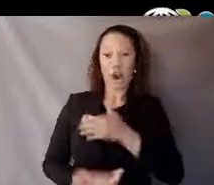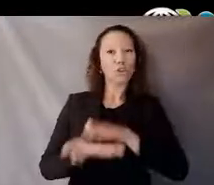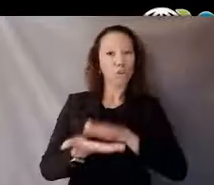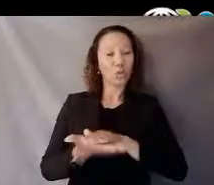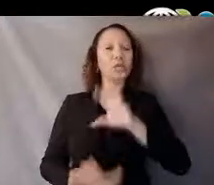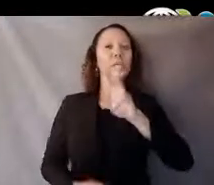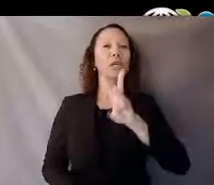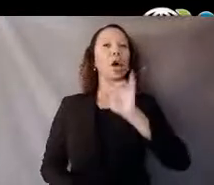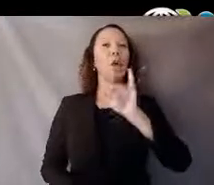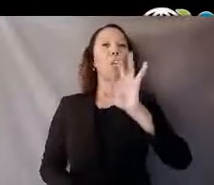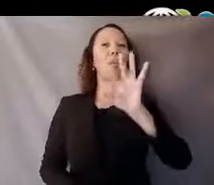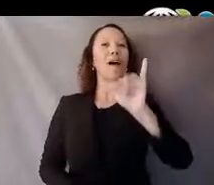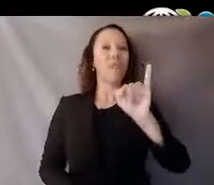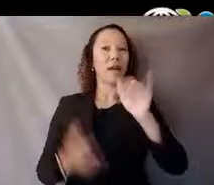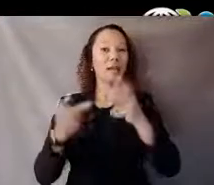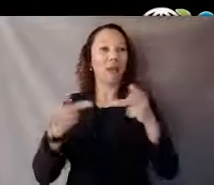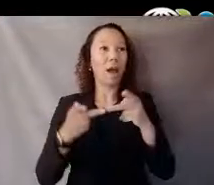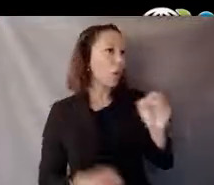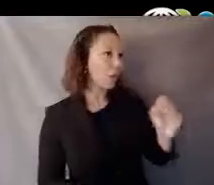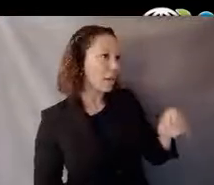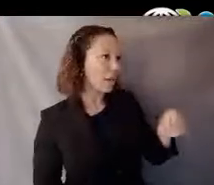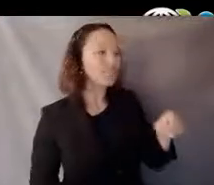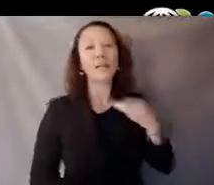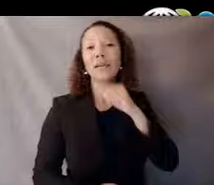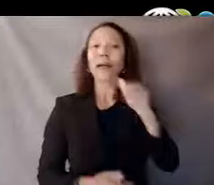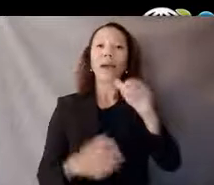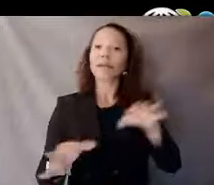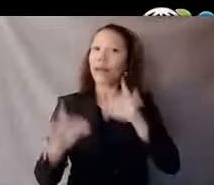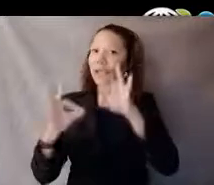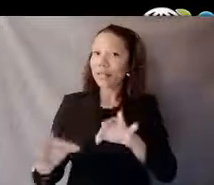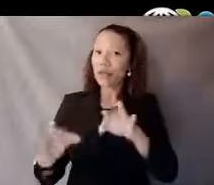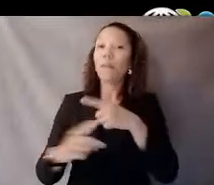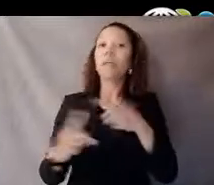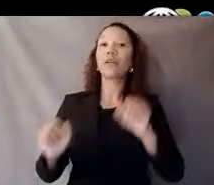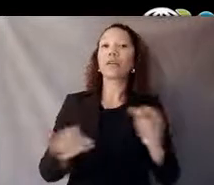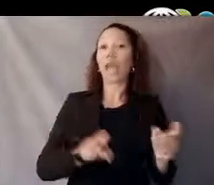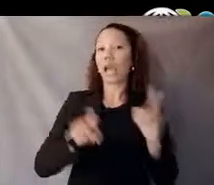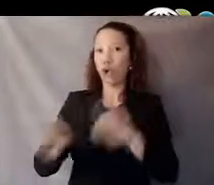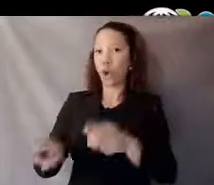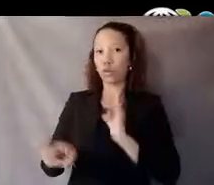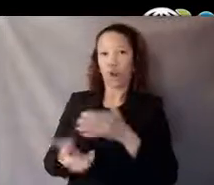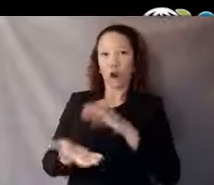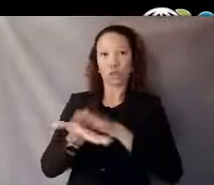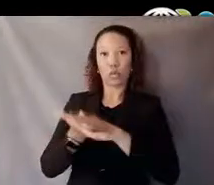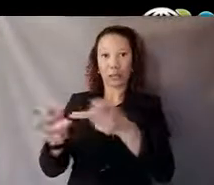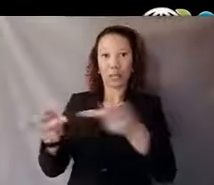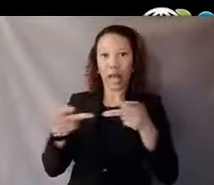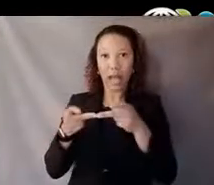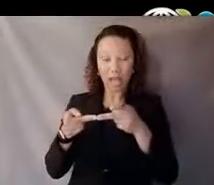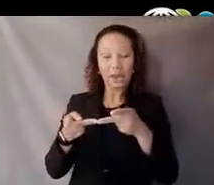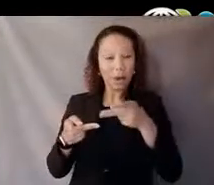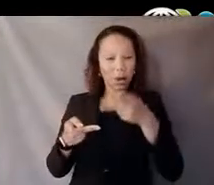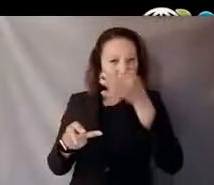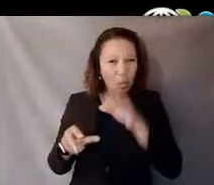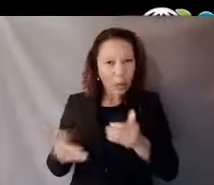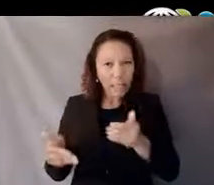Yes. Yes. So not the most ideal, but you could go to one of our school sites right in the vicinity of the